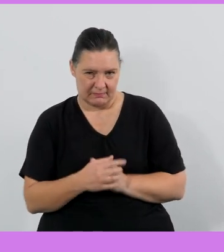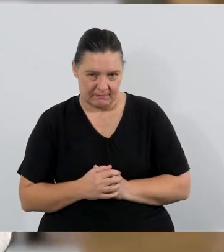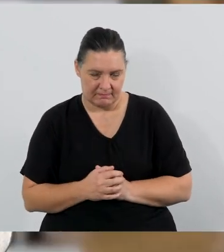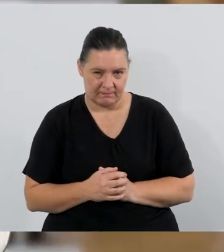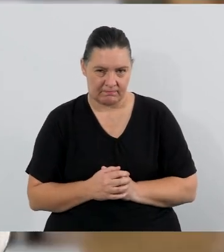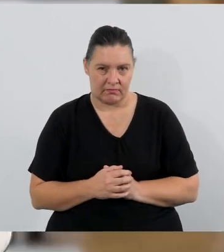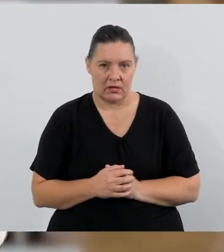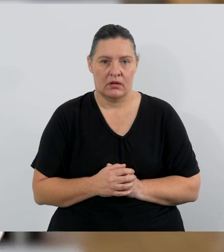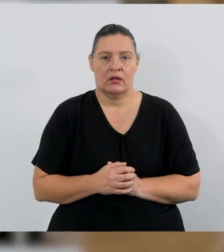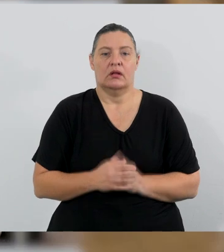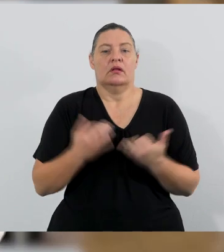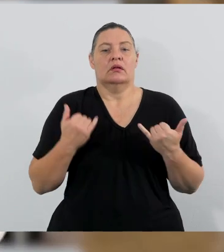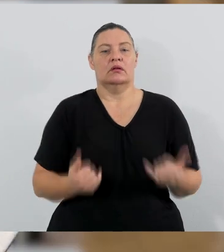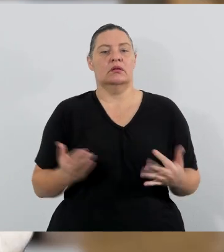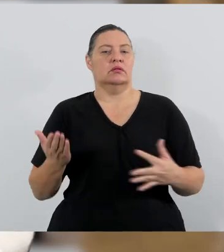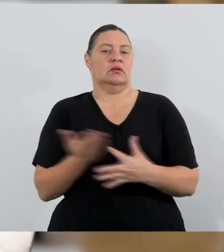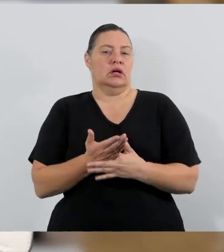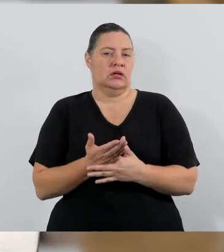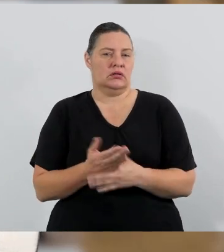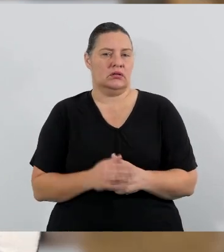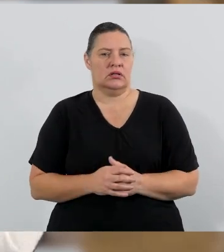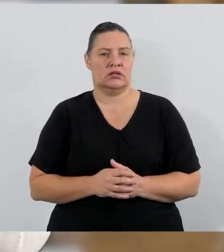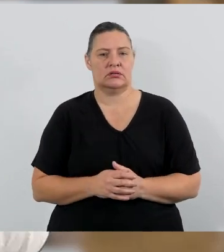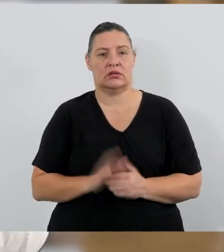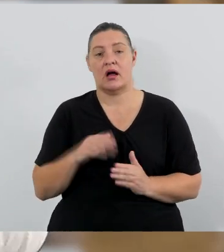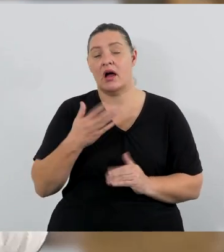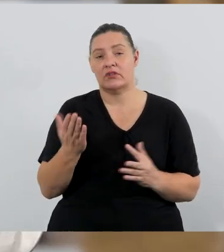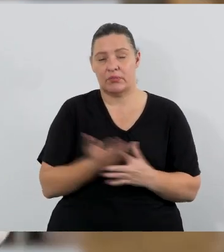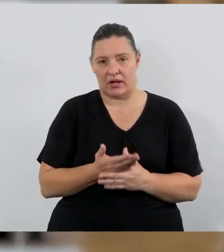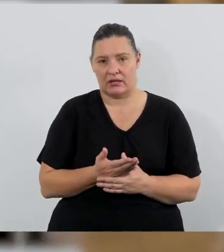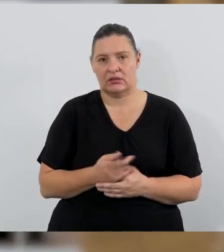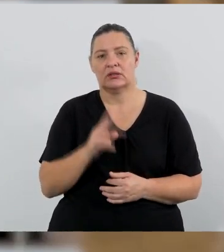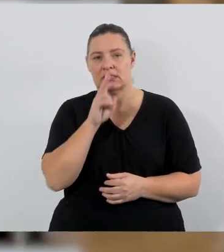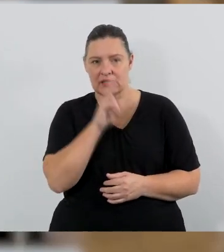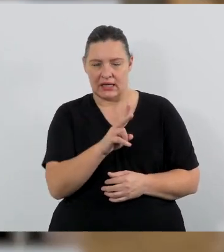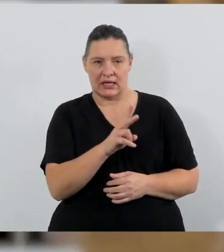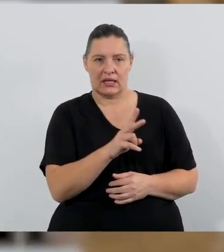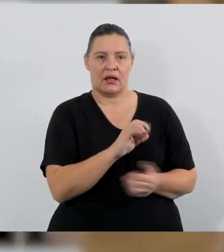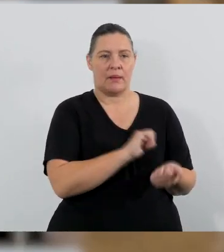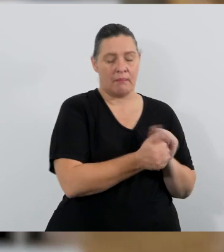is. I think at this moment in time, let's take a quick break. After the break, we'll put some